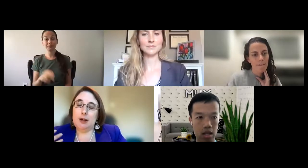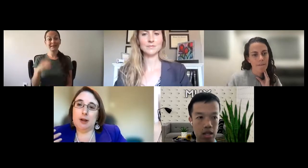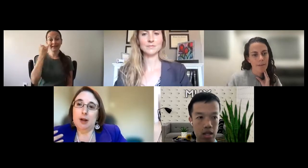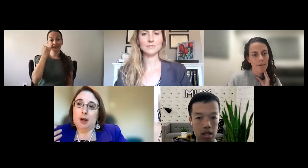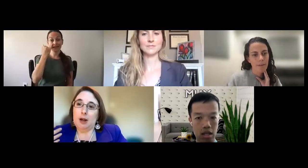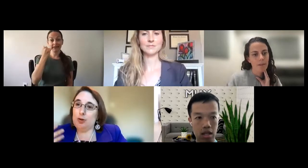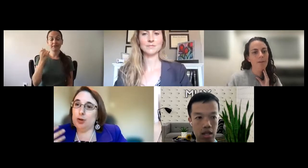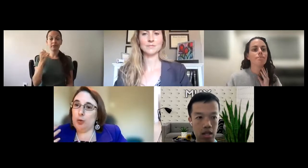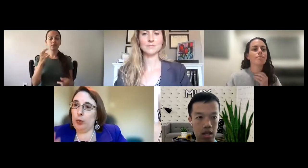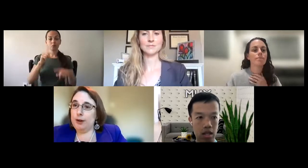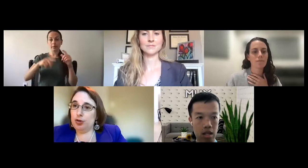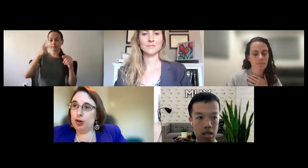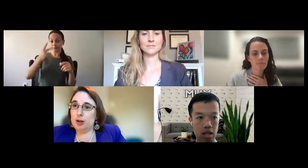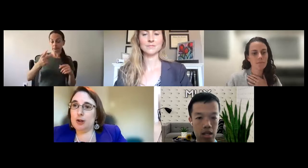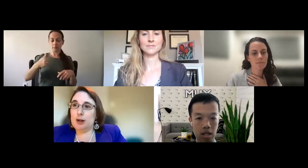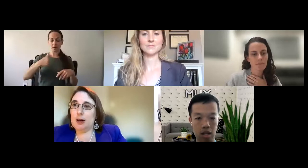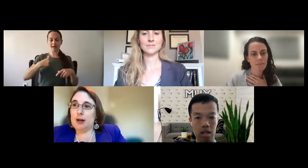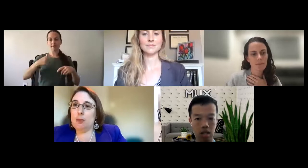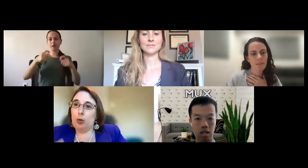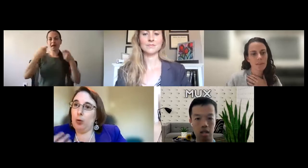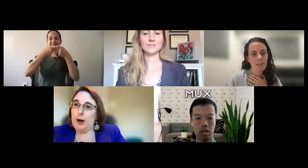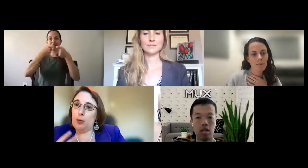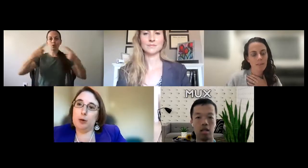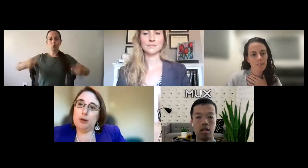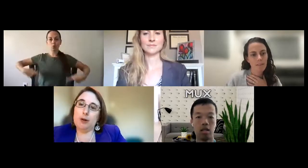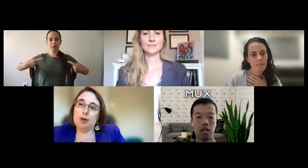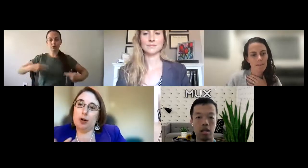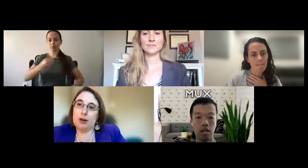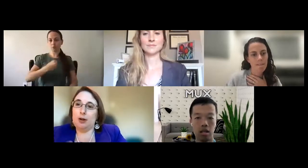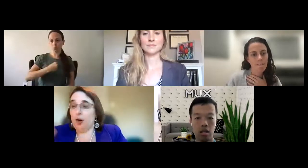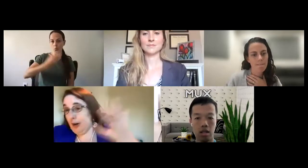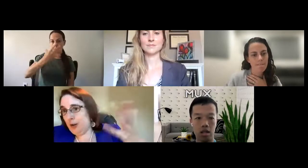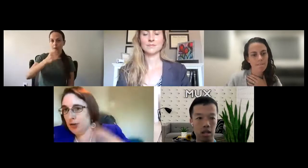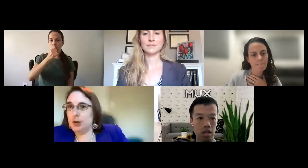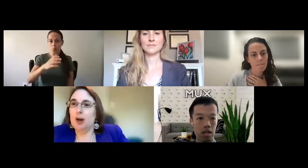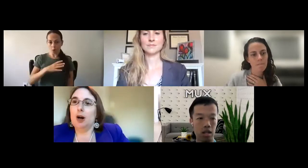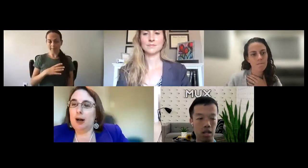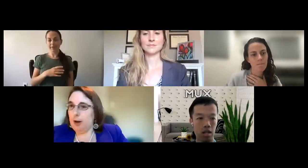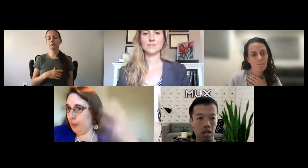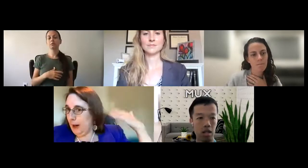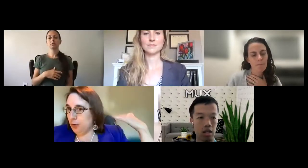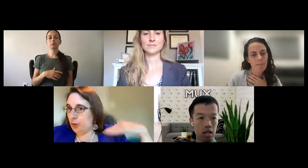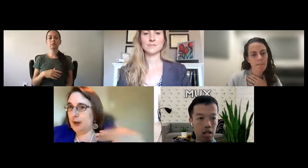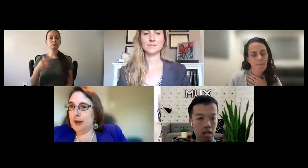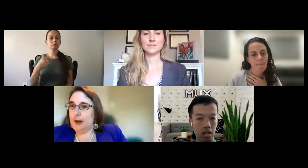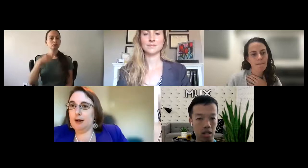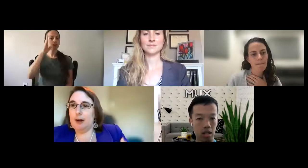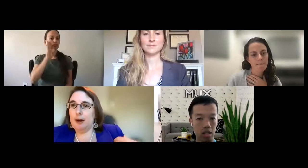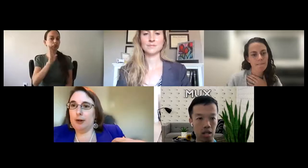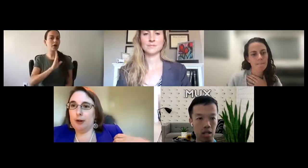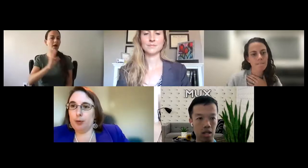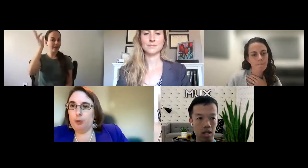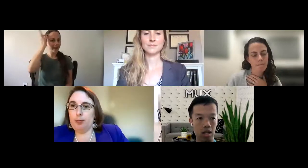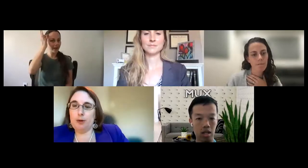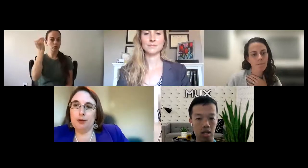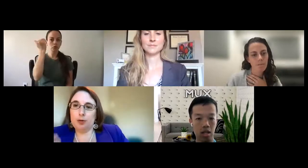in a electric wheelchair. I'm a white woman, Caucasian. I have brown short hair and I'm